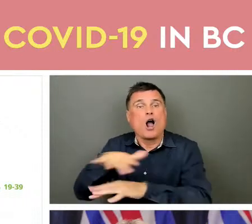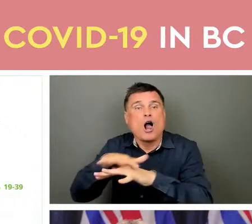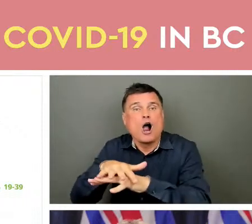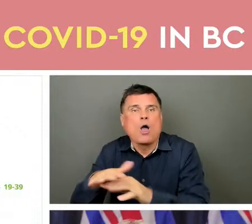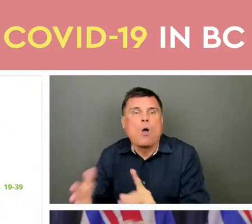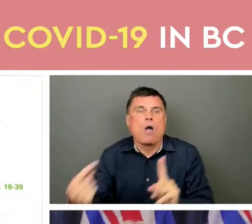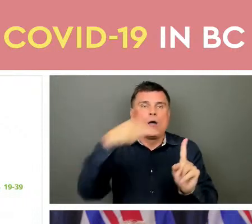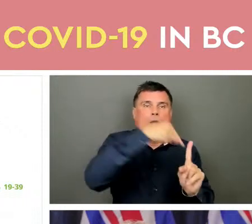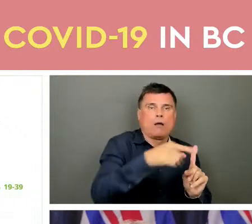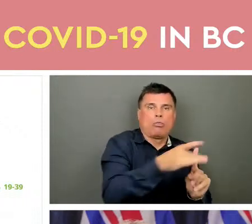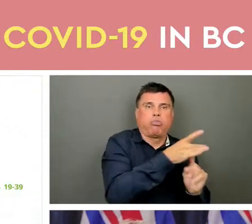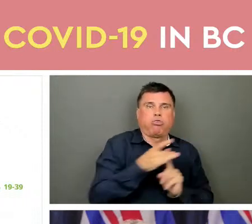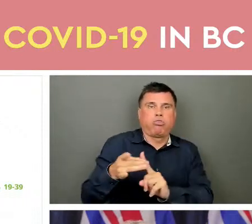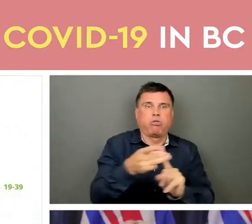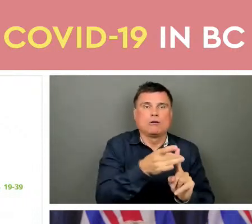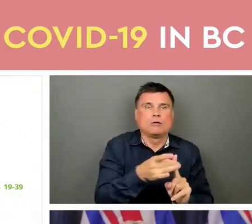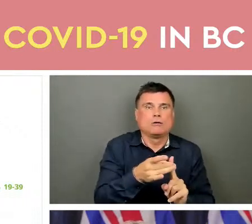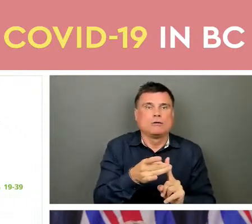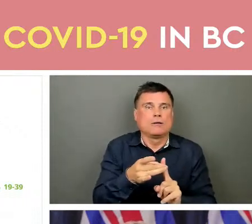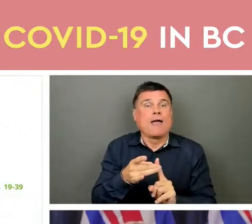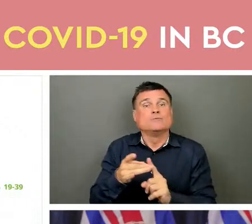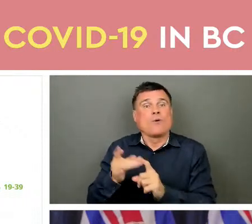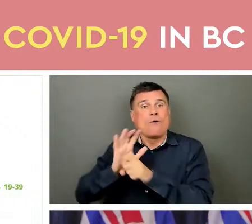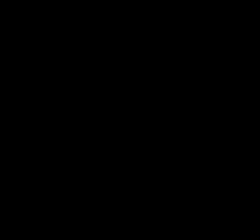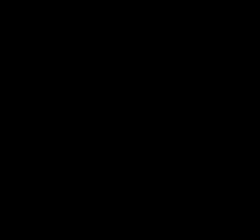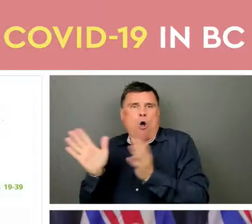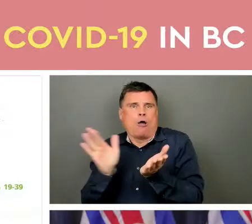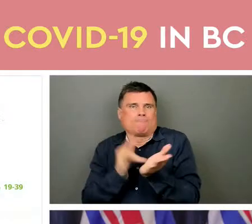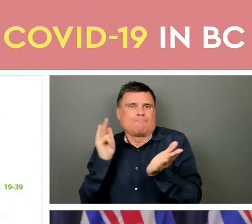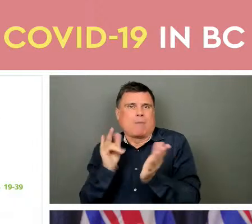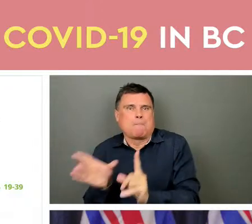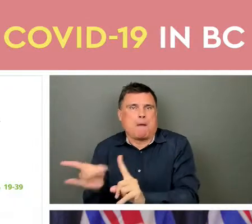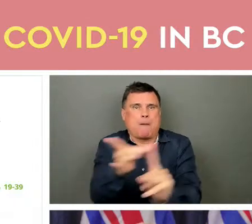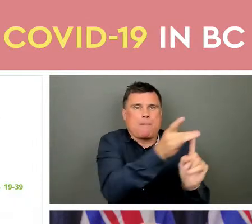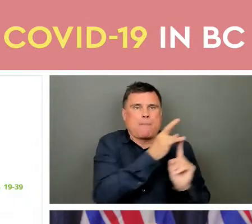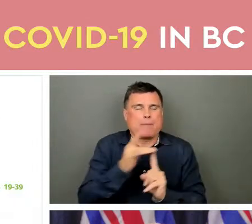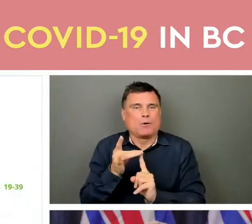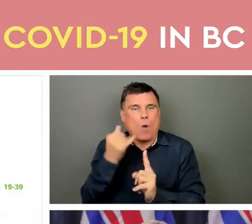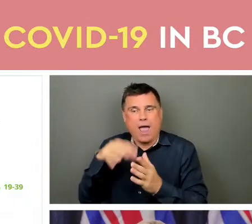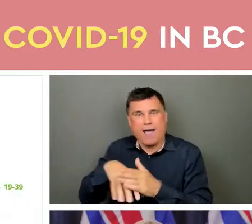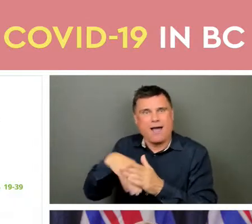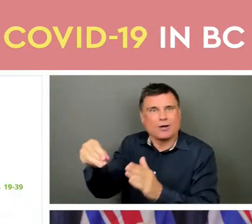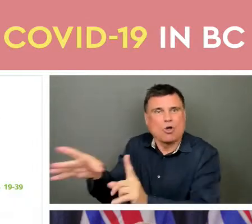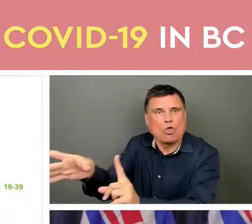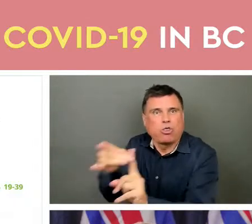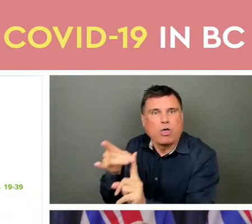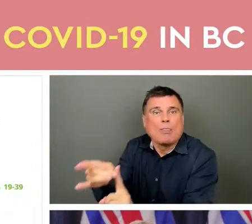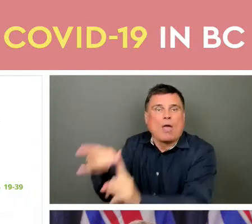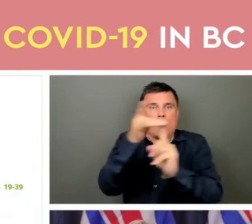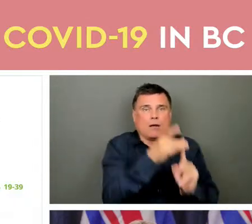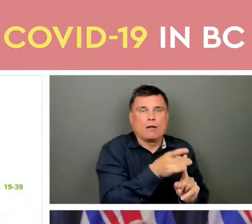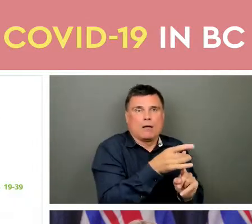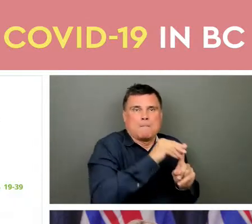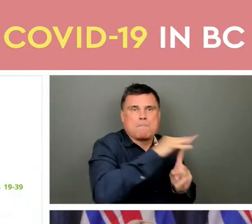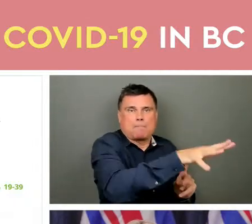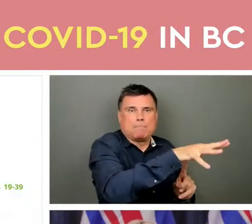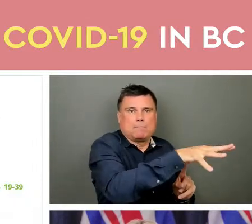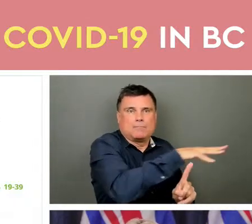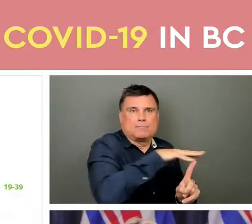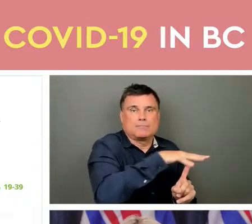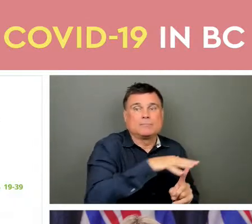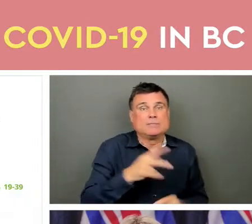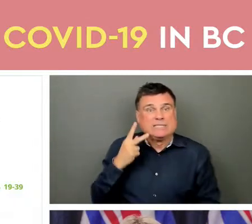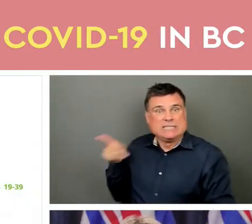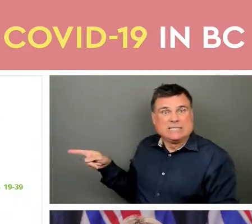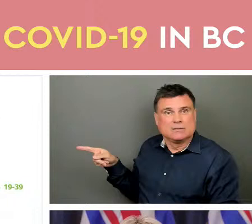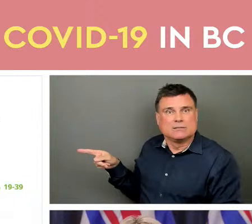advantage of those who are unvaccinated and can spread rapidly. We're also seeing the increase, as we did in previous waves, with